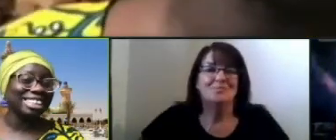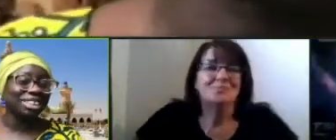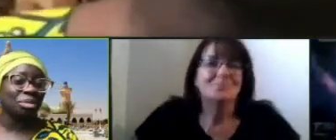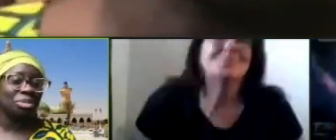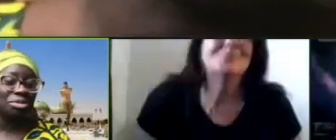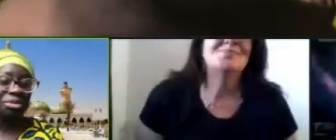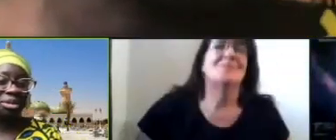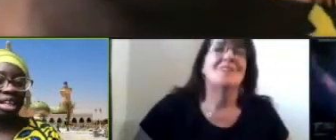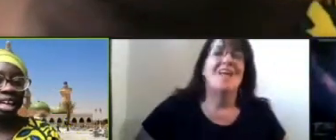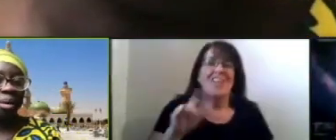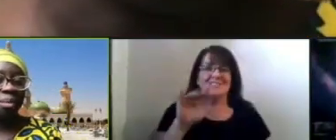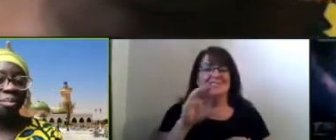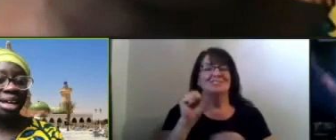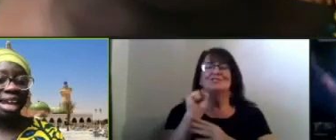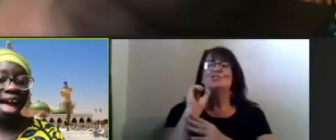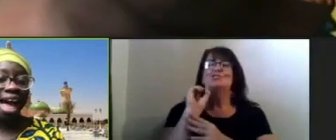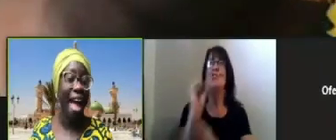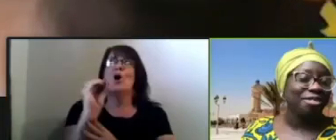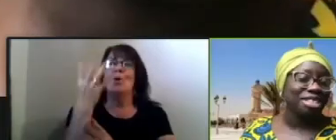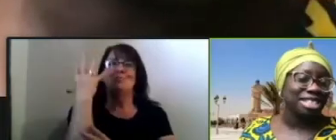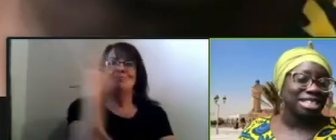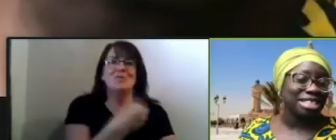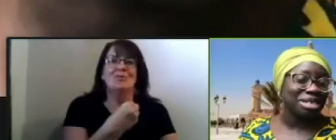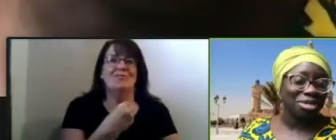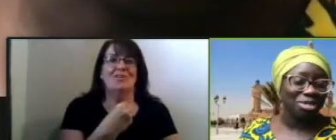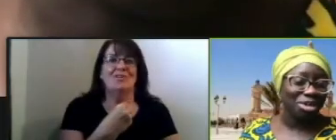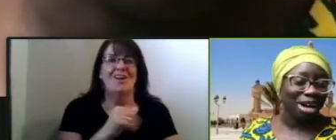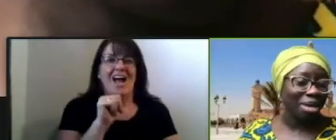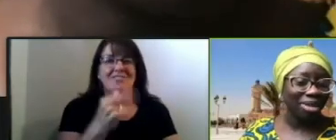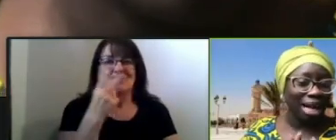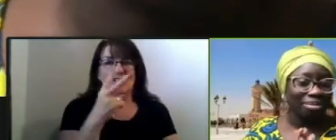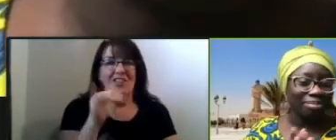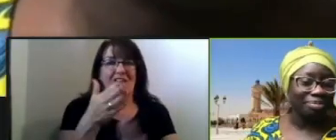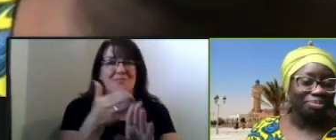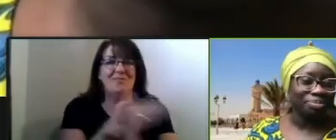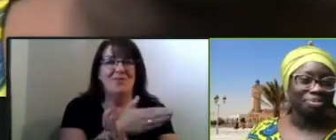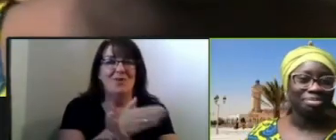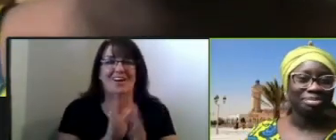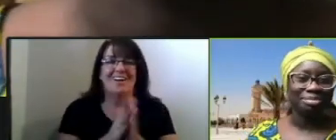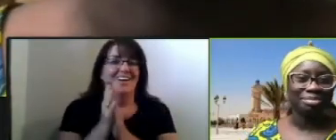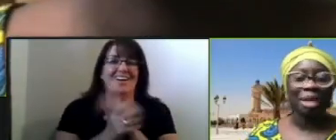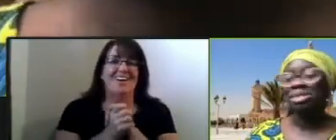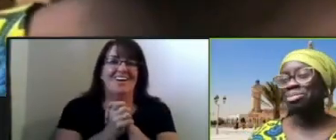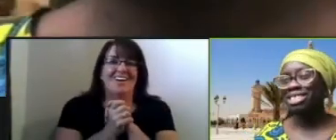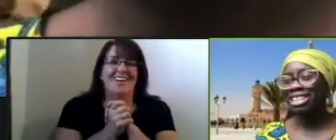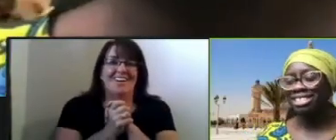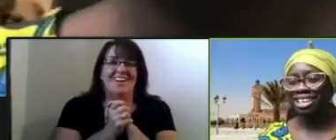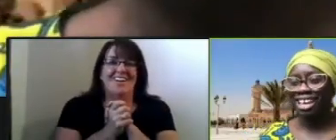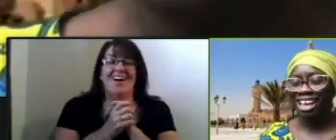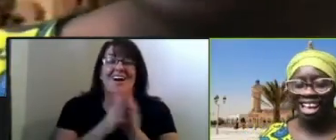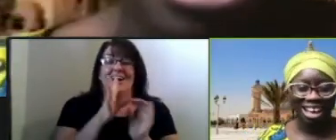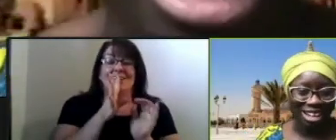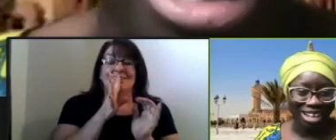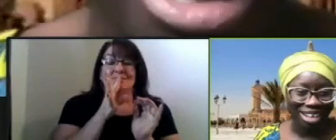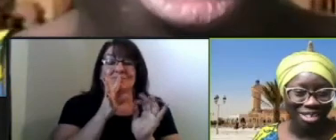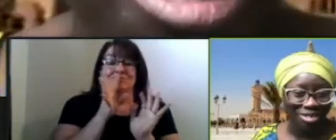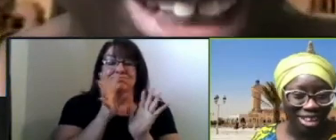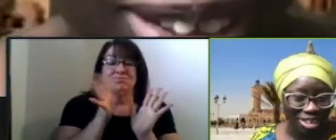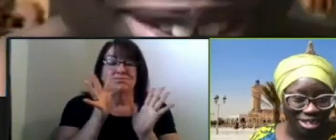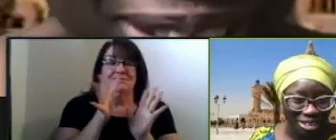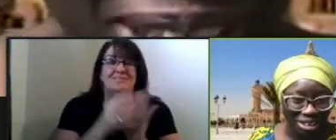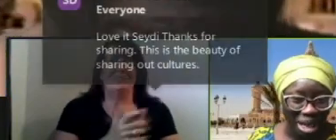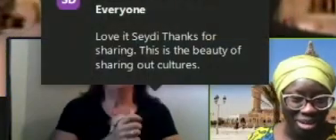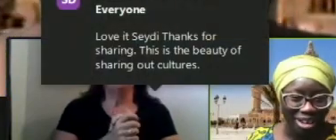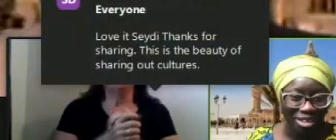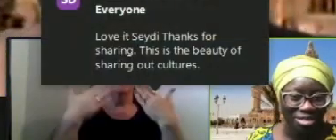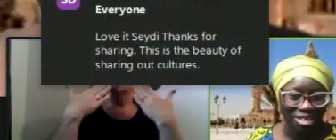God, this is so beautiful, man. I have not seen this before. I'm speechless. Thank